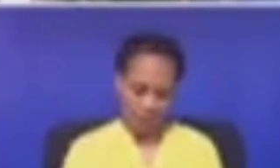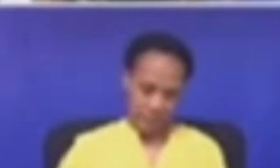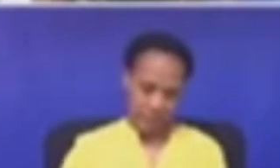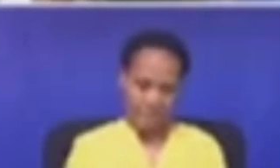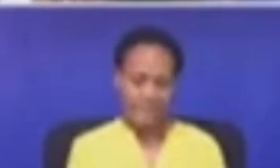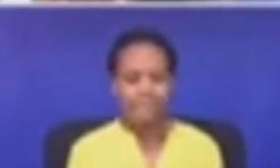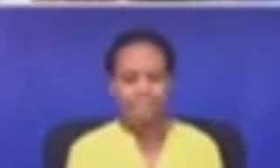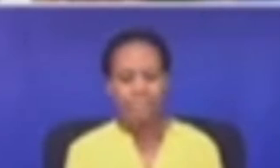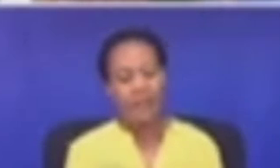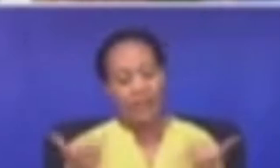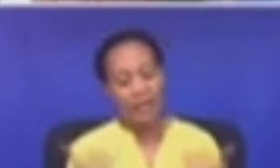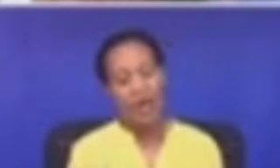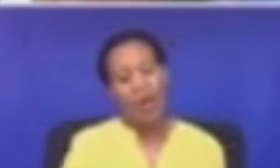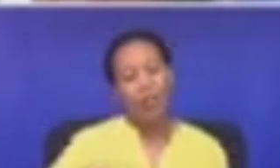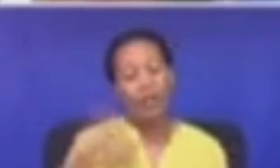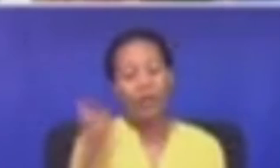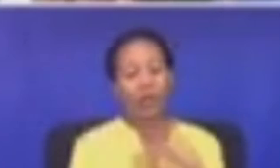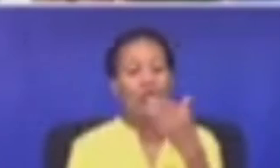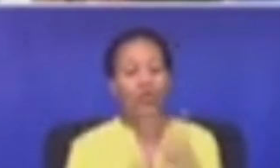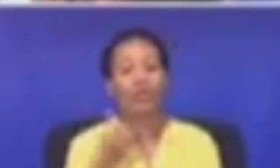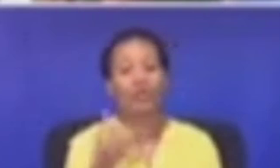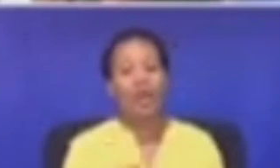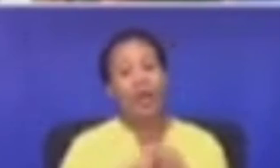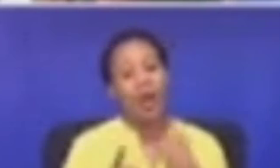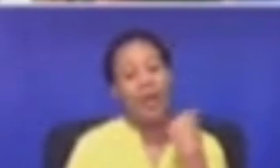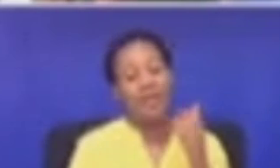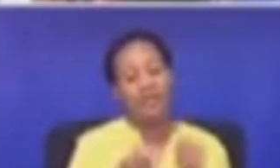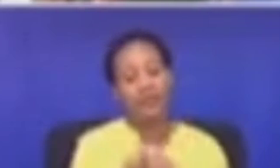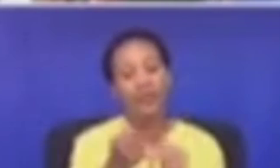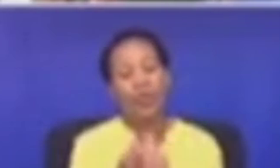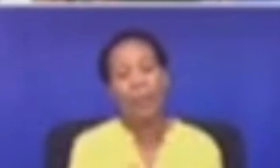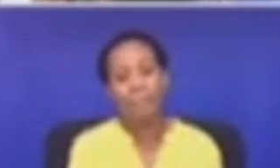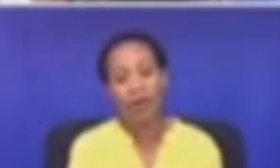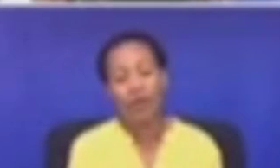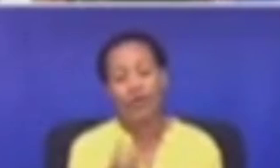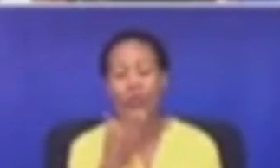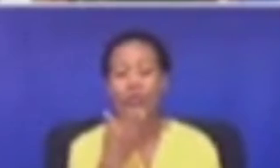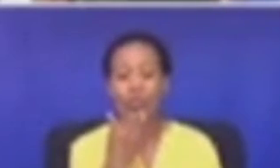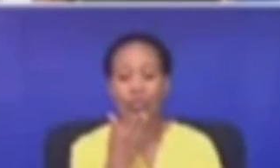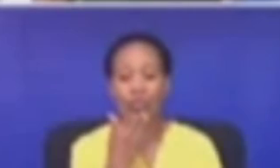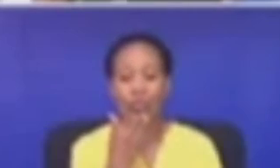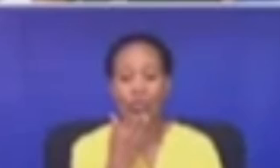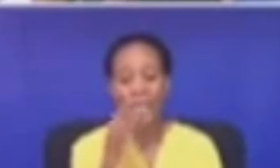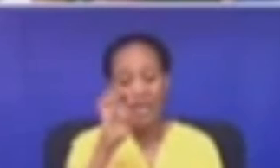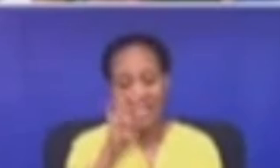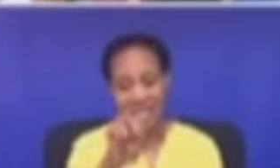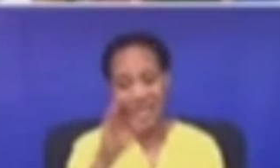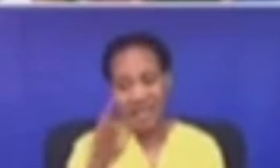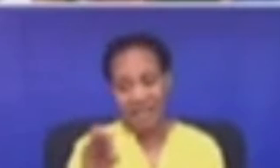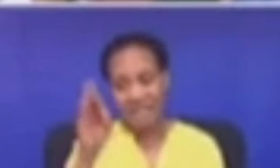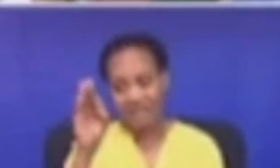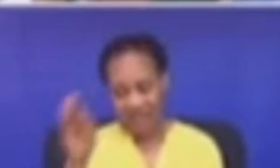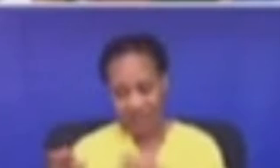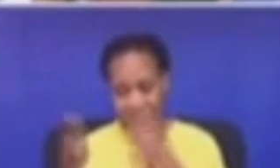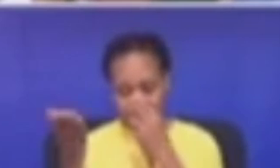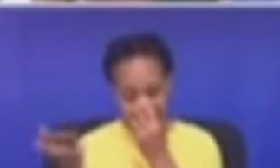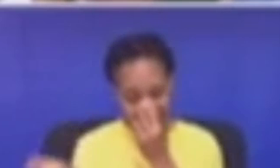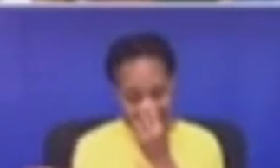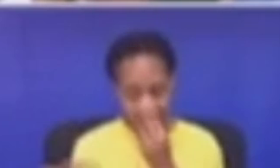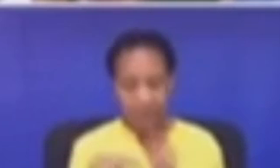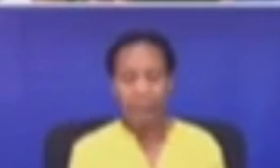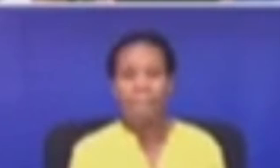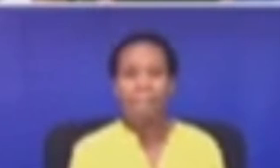President, we now move on to the last follow-up, which will be asked by EFF, Honorable